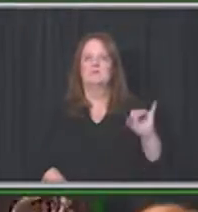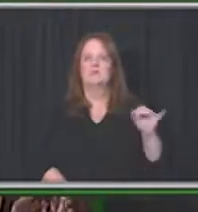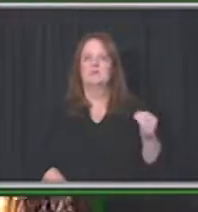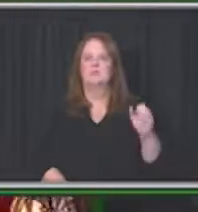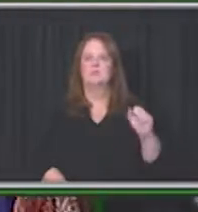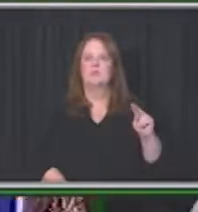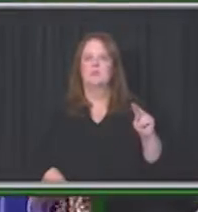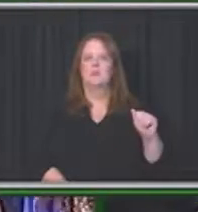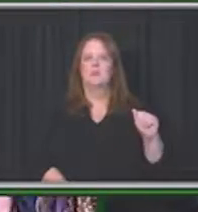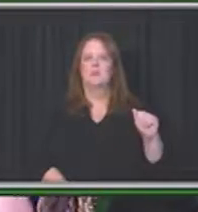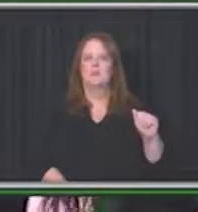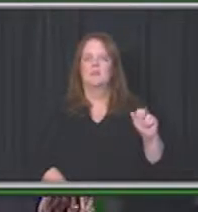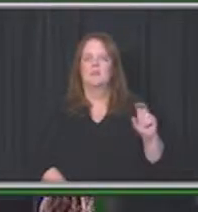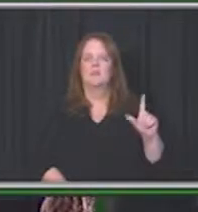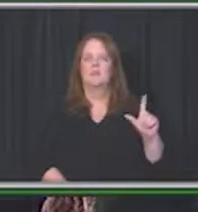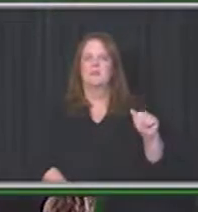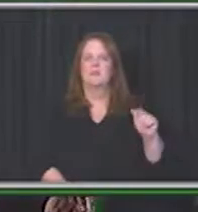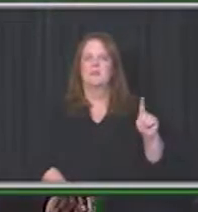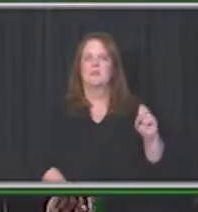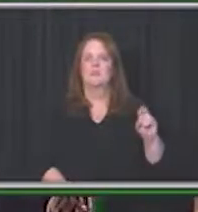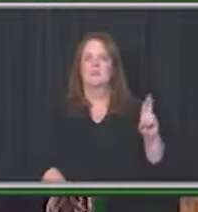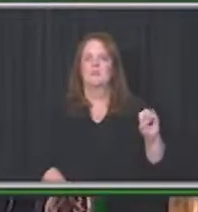Joanna Catalina Latorre.